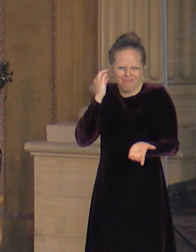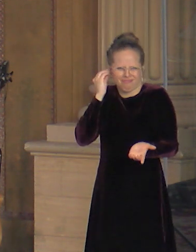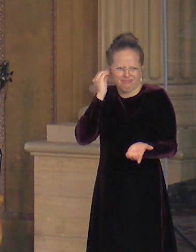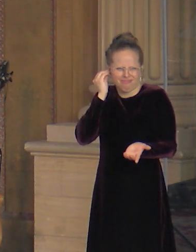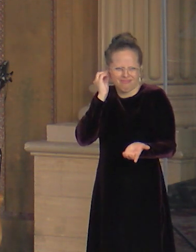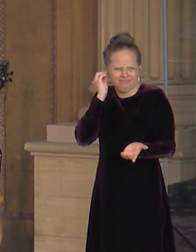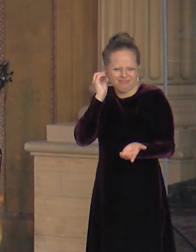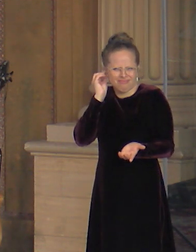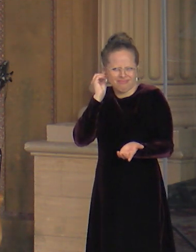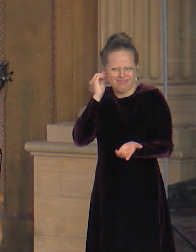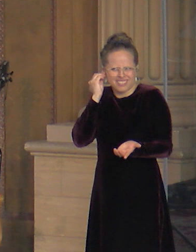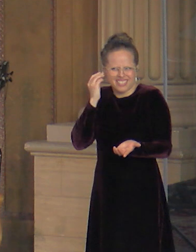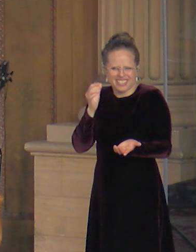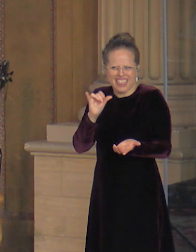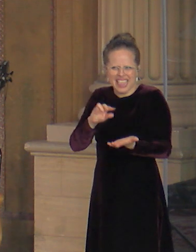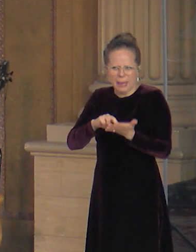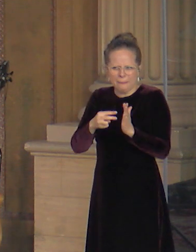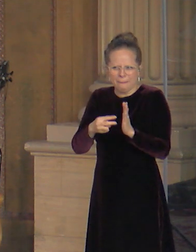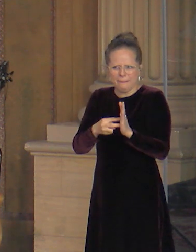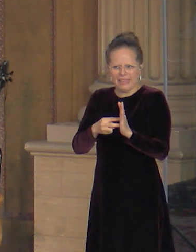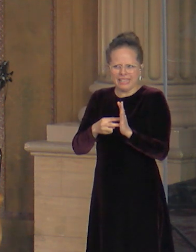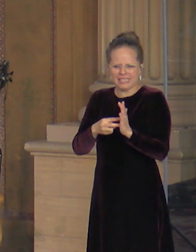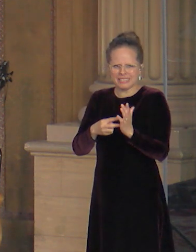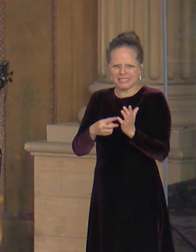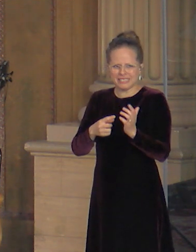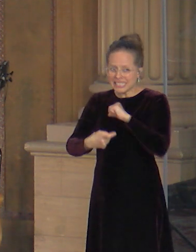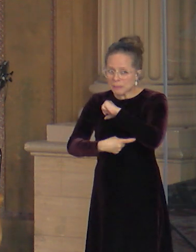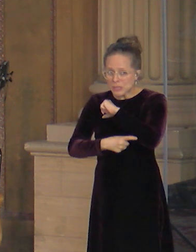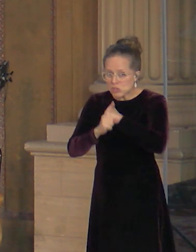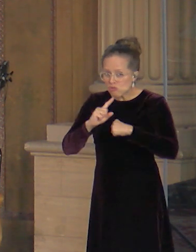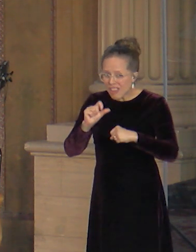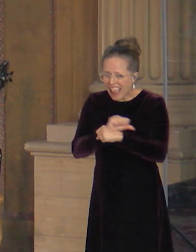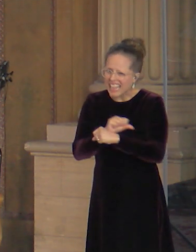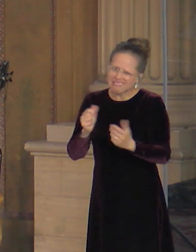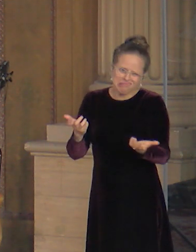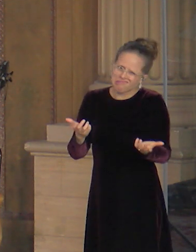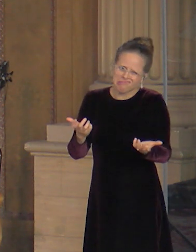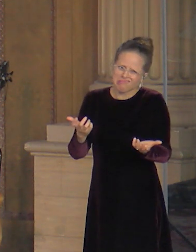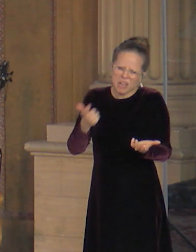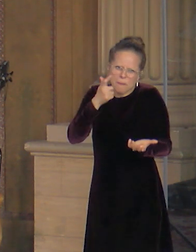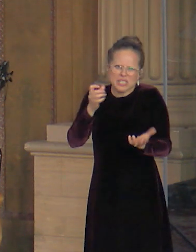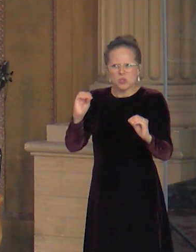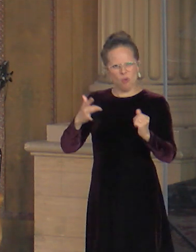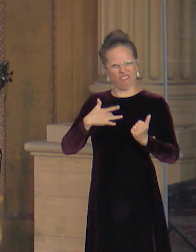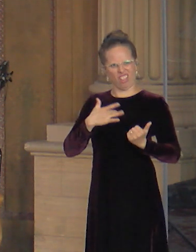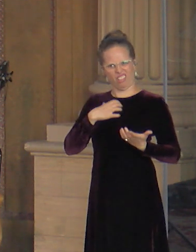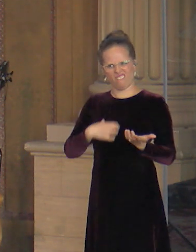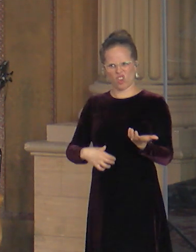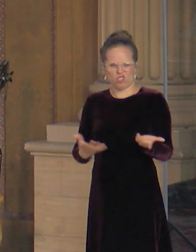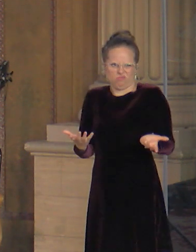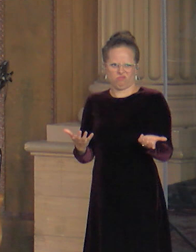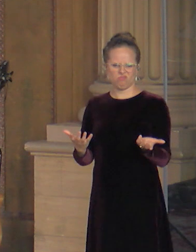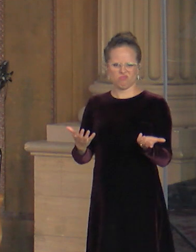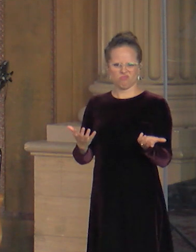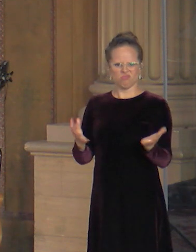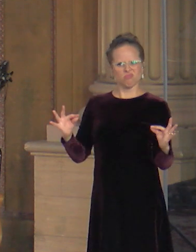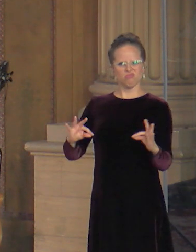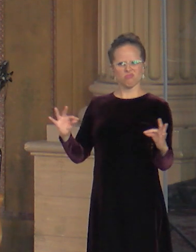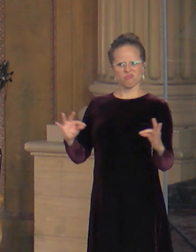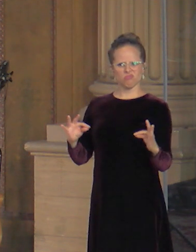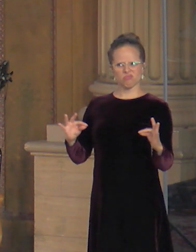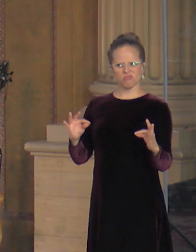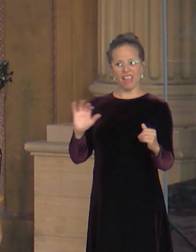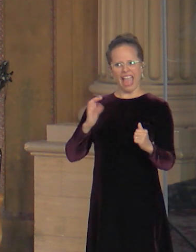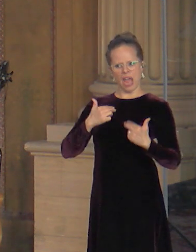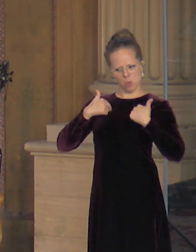wasn't really tempted because of those same powers we could then say that this temptation wasn't real it's not as real as our